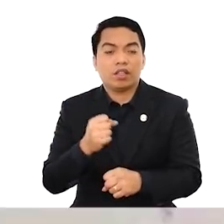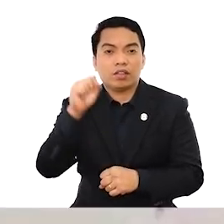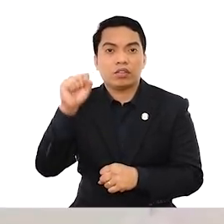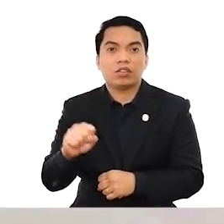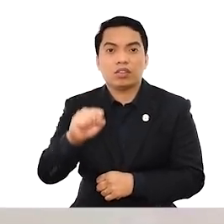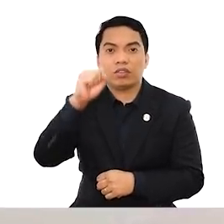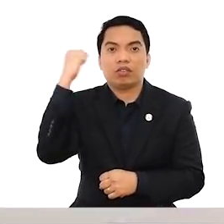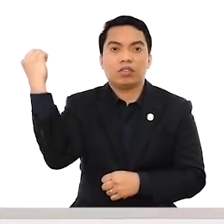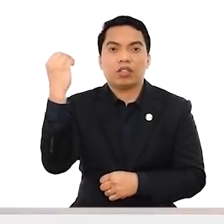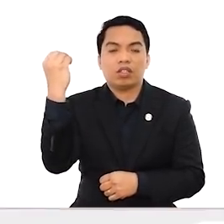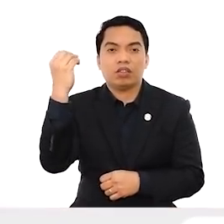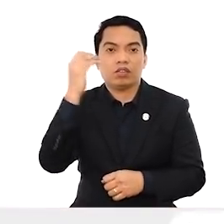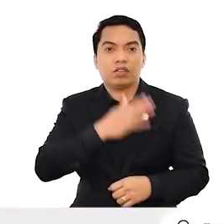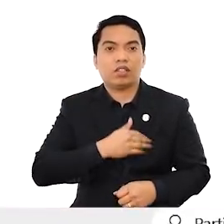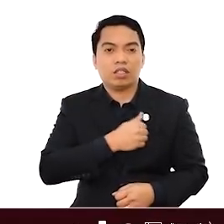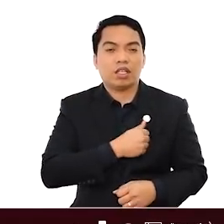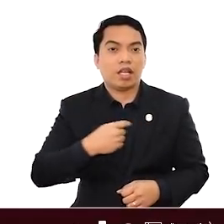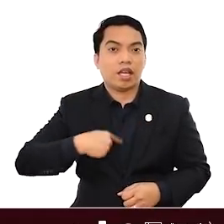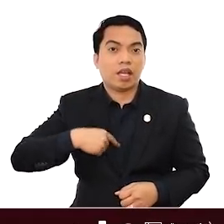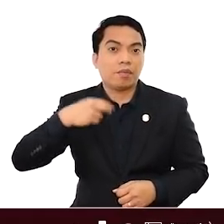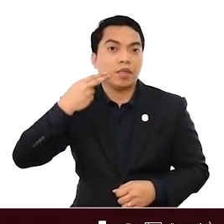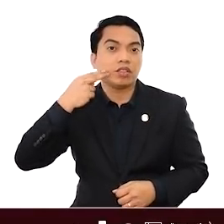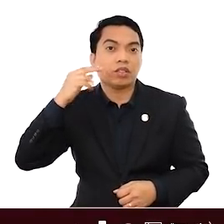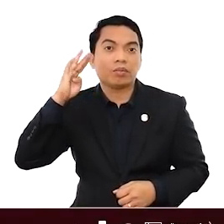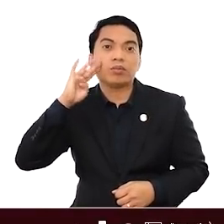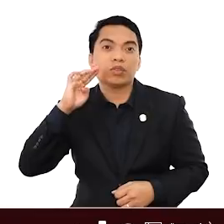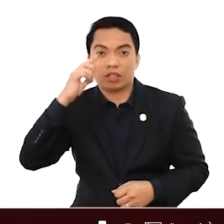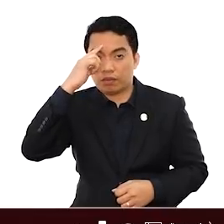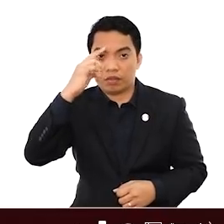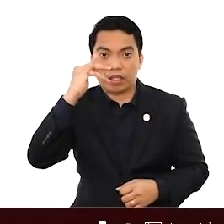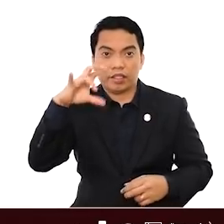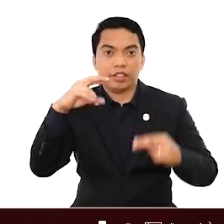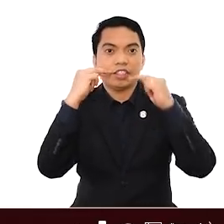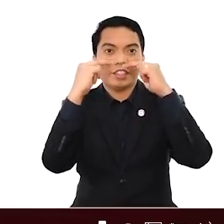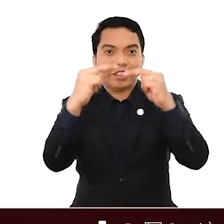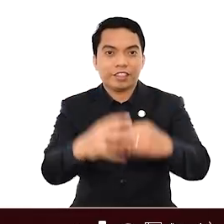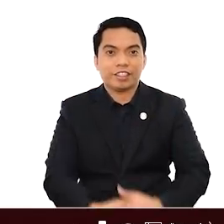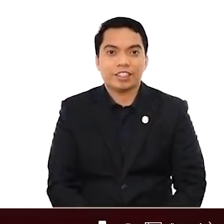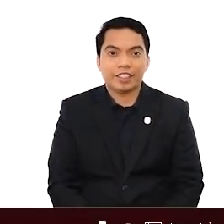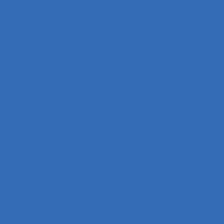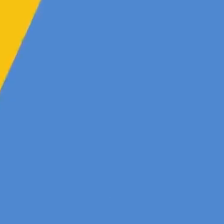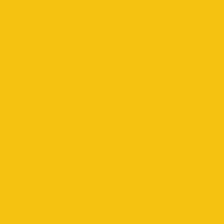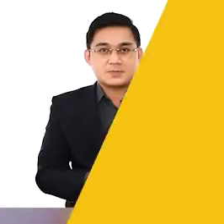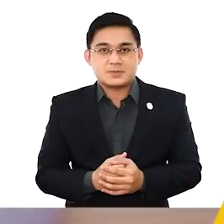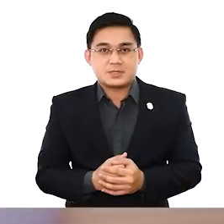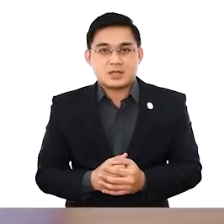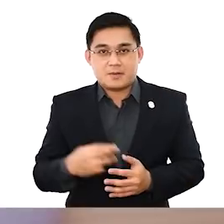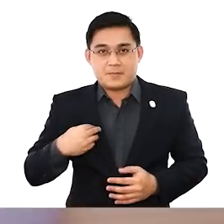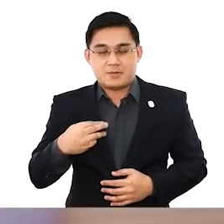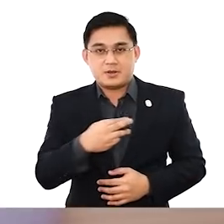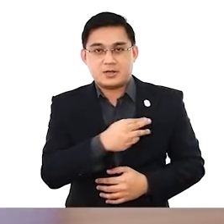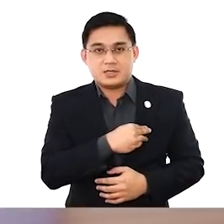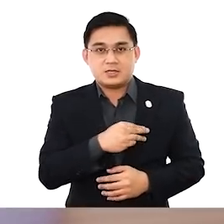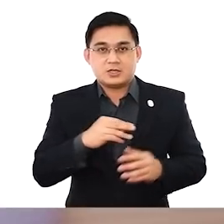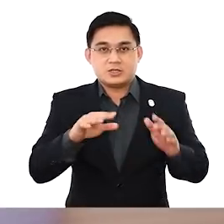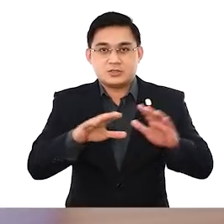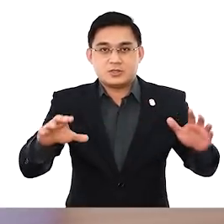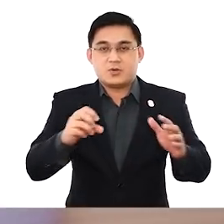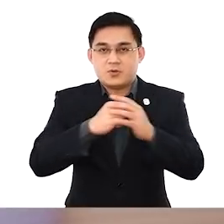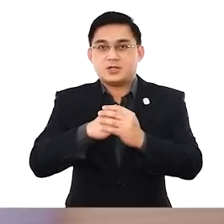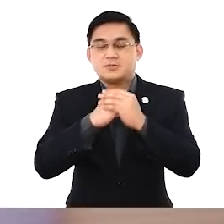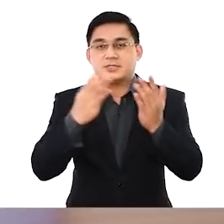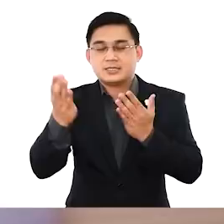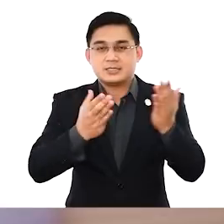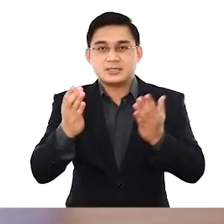Ontario, Canada, I am Sister Hazel Bunig for the Iglesia Ni Cristo News Network. Members of the